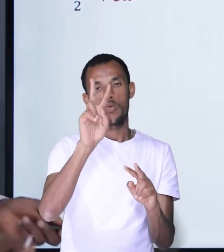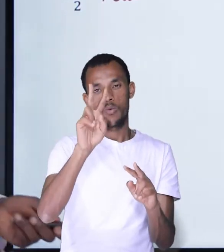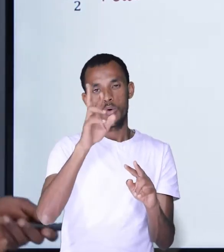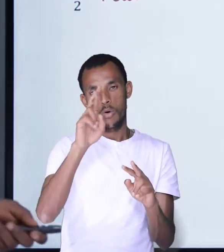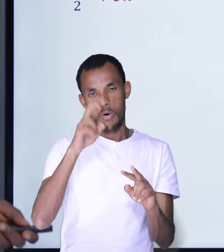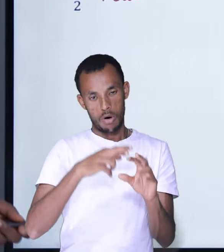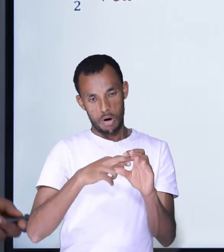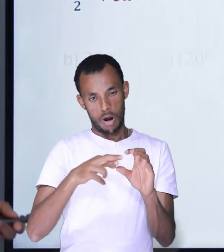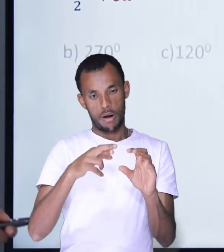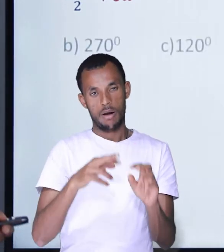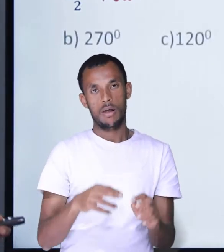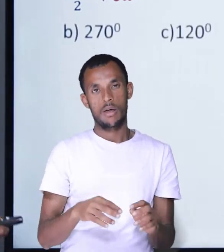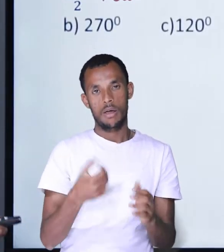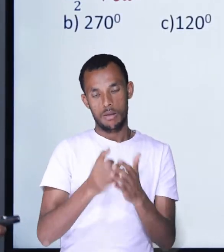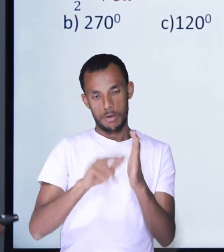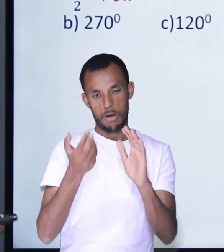2 mean radian.